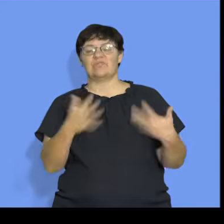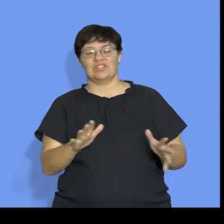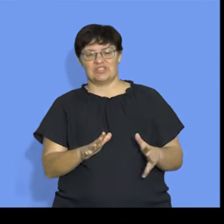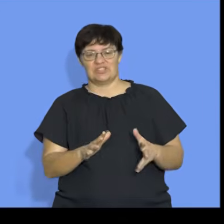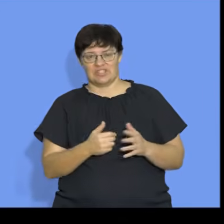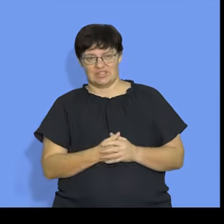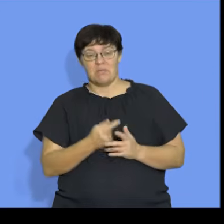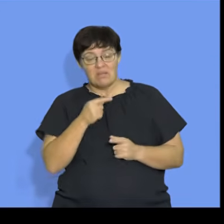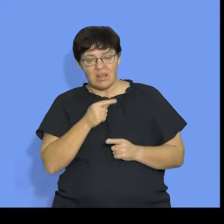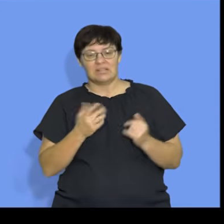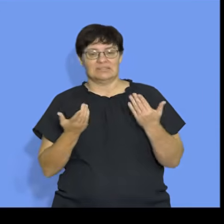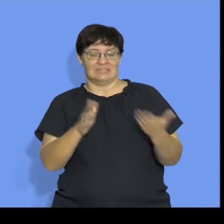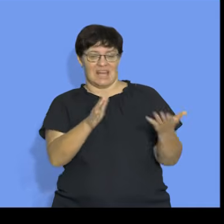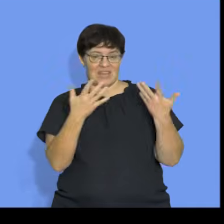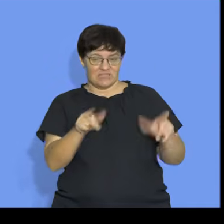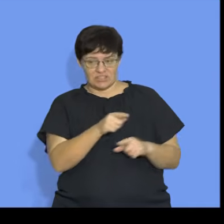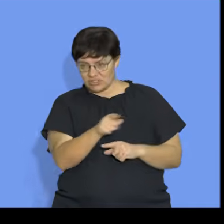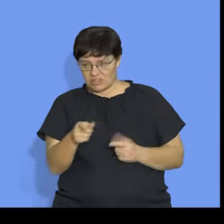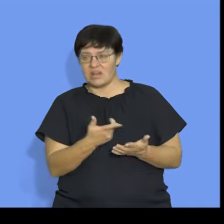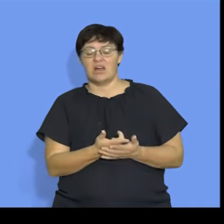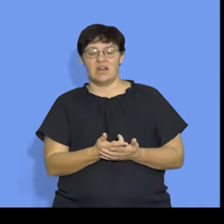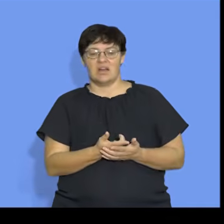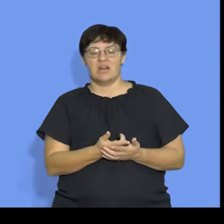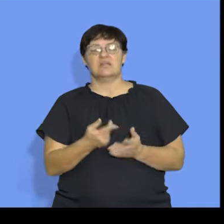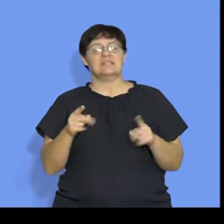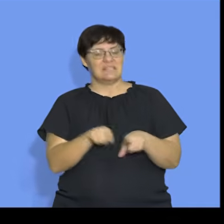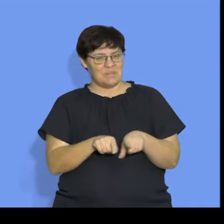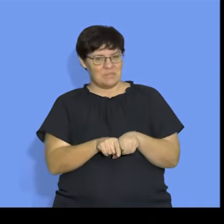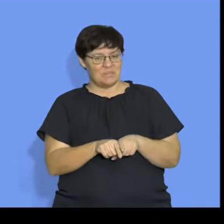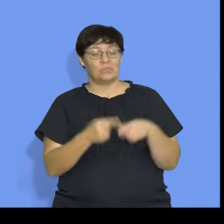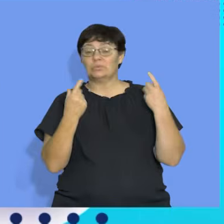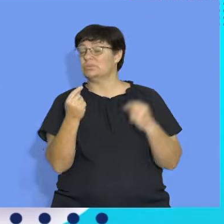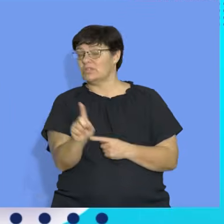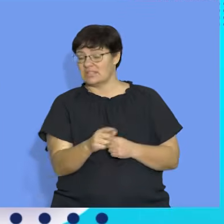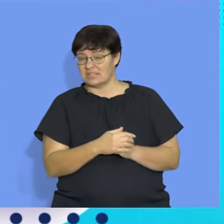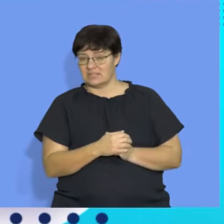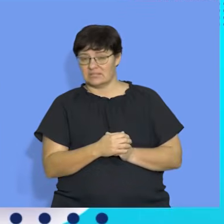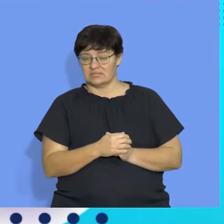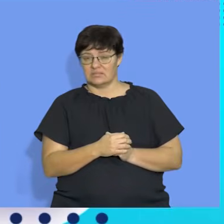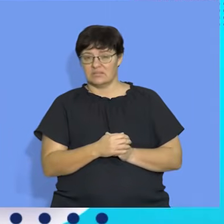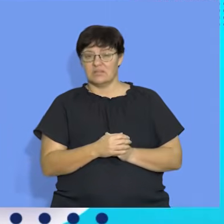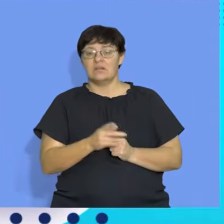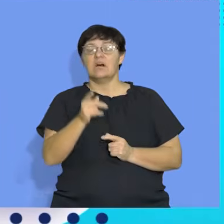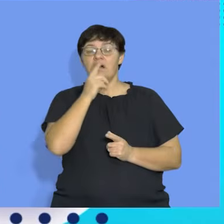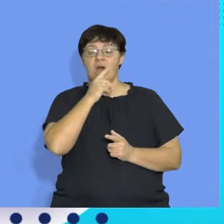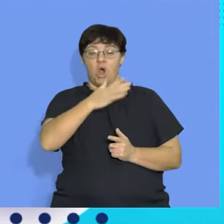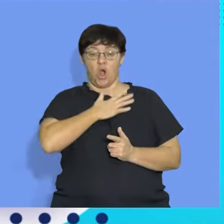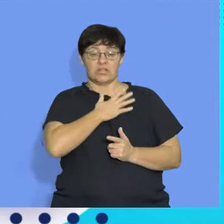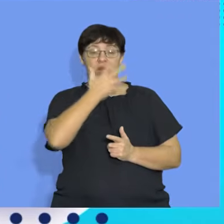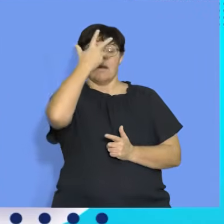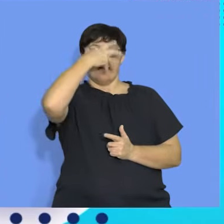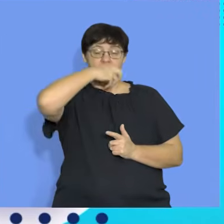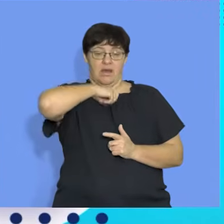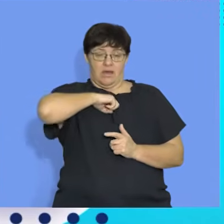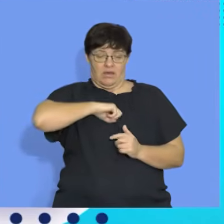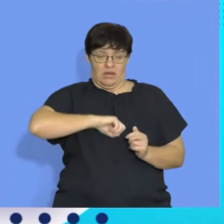things die, right? So dying things, once again, what are we doing? We use oxygen and we give